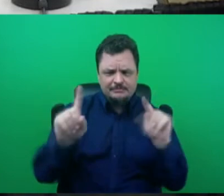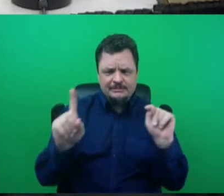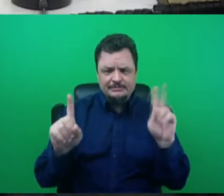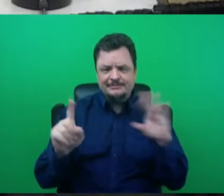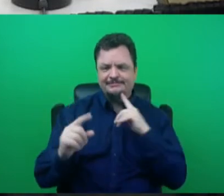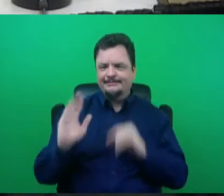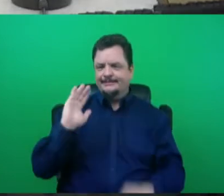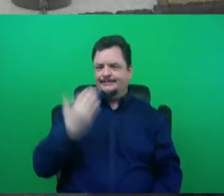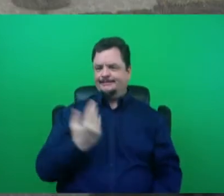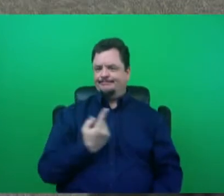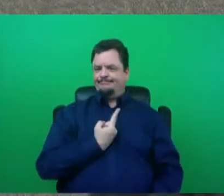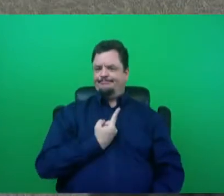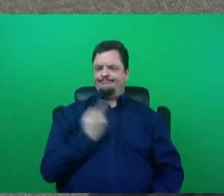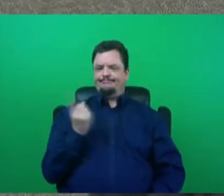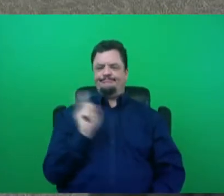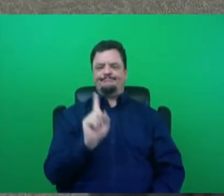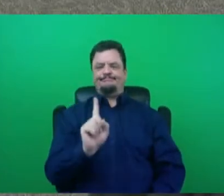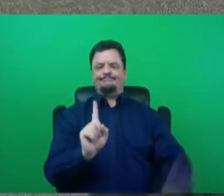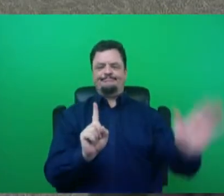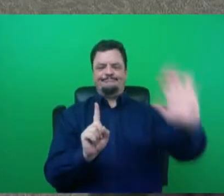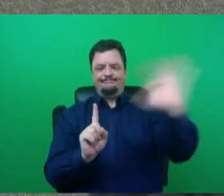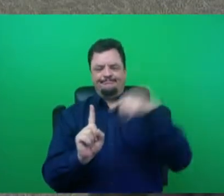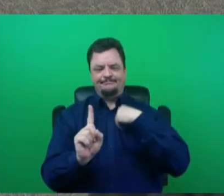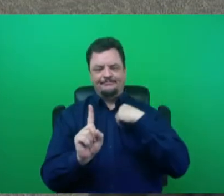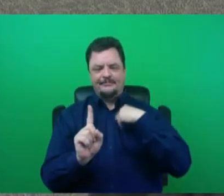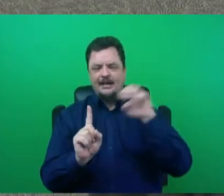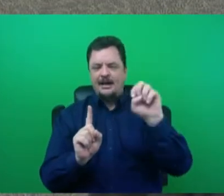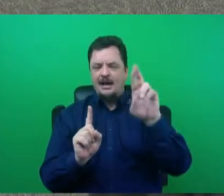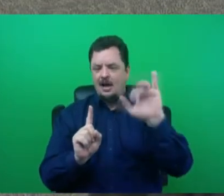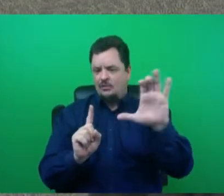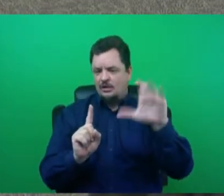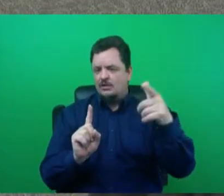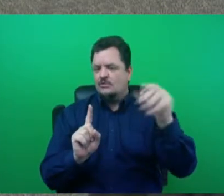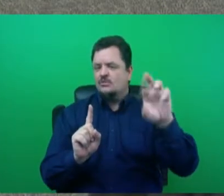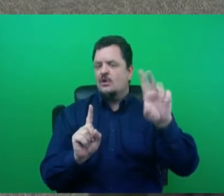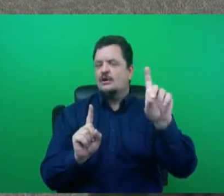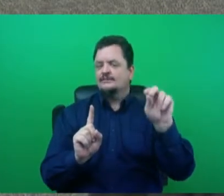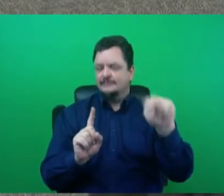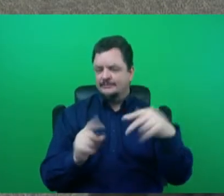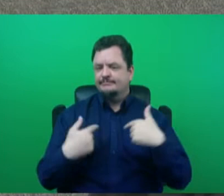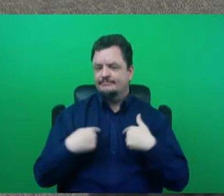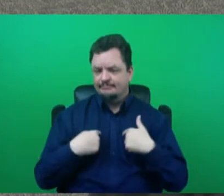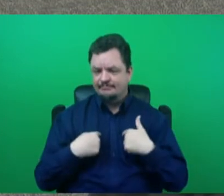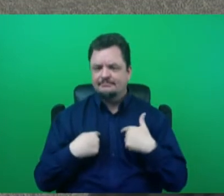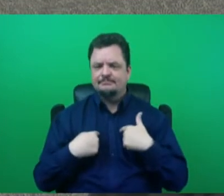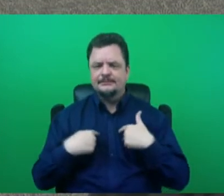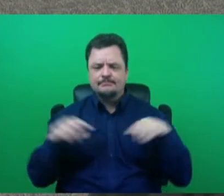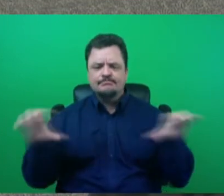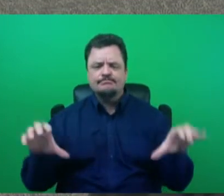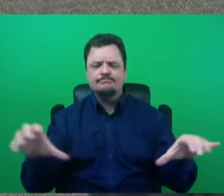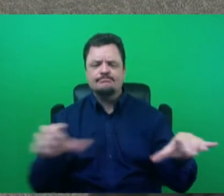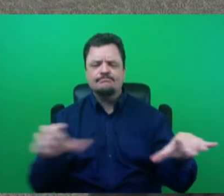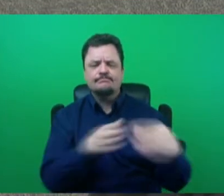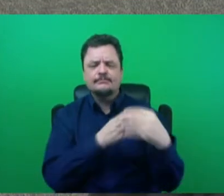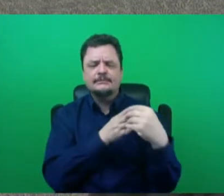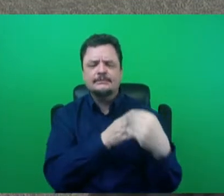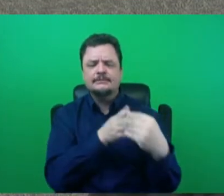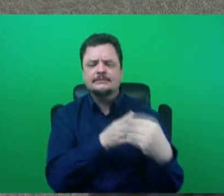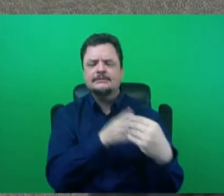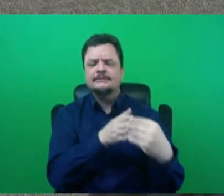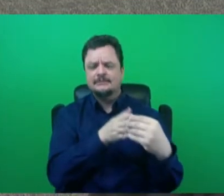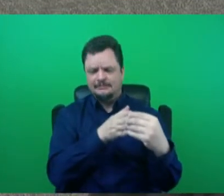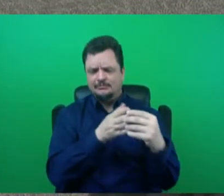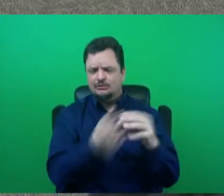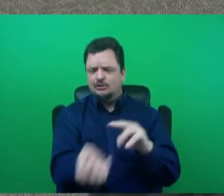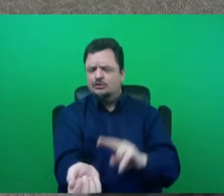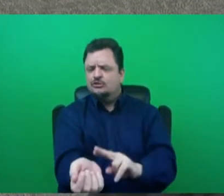Eric Gordon. I'm the lead disease prevention nurse, primarily working in tuberculosis and communicable disease. So I just want to take this opportunity to thank the board for taking the